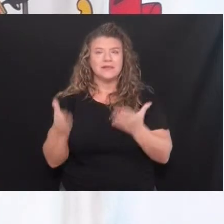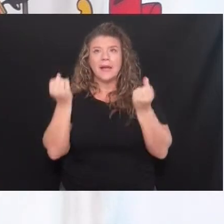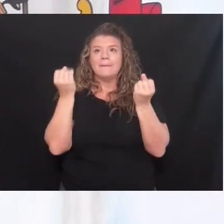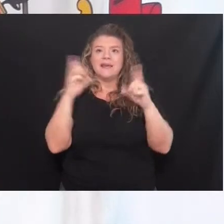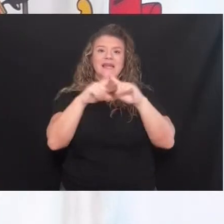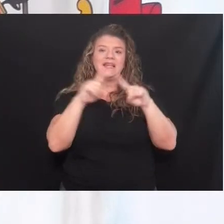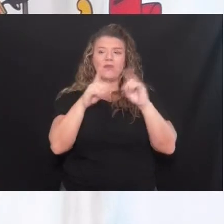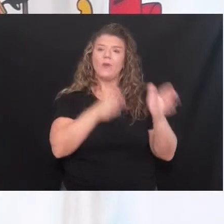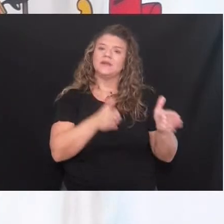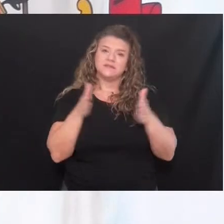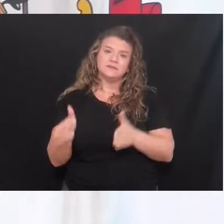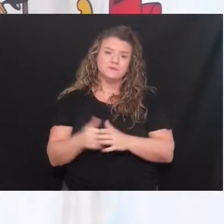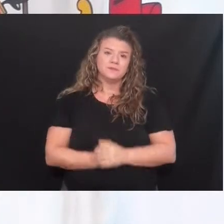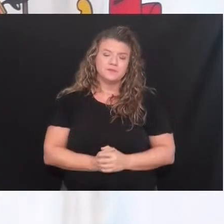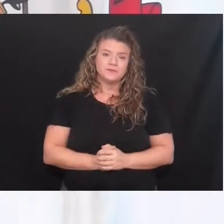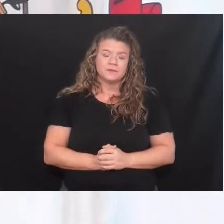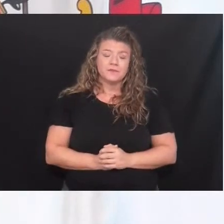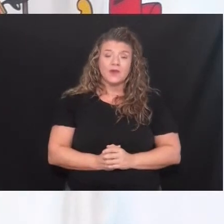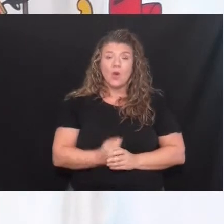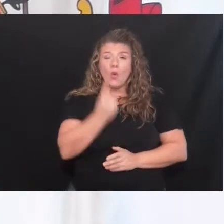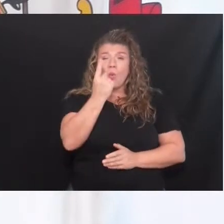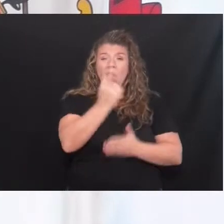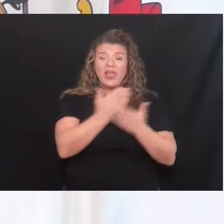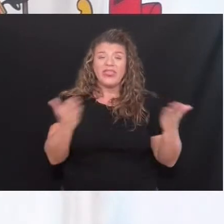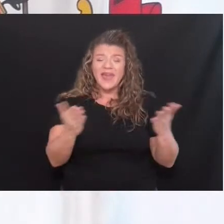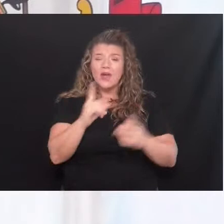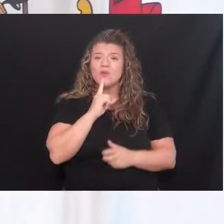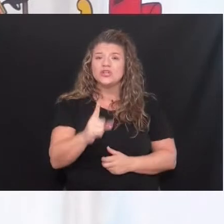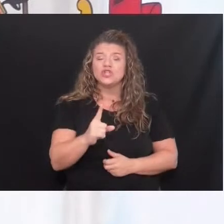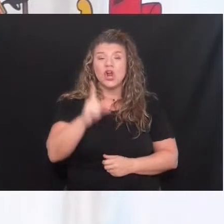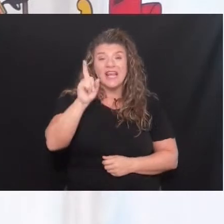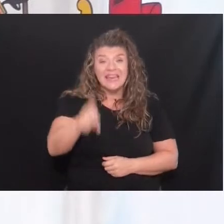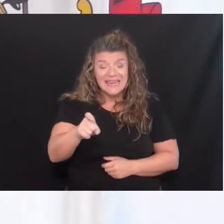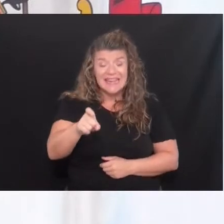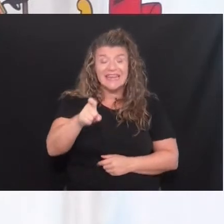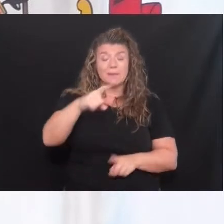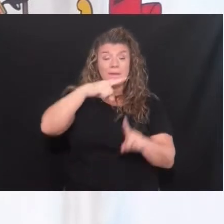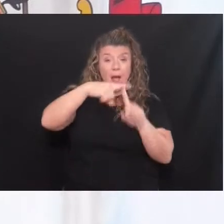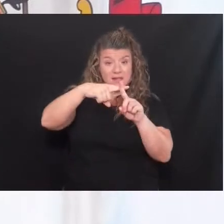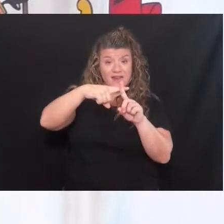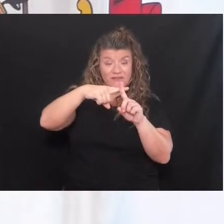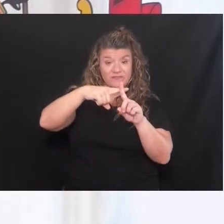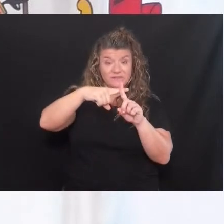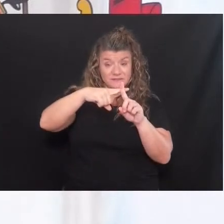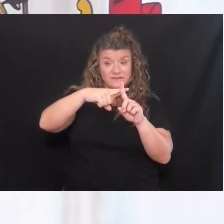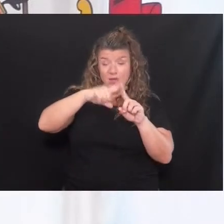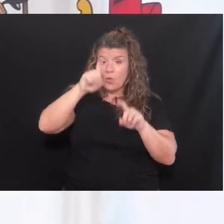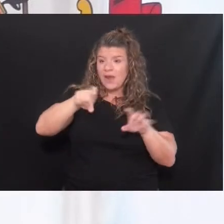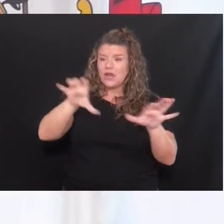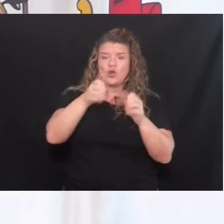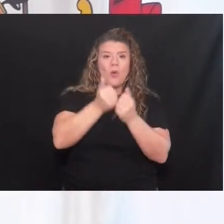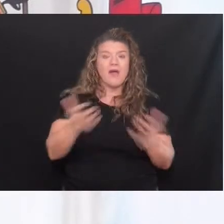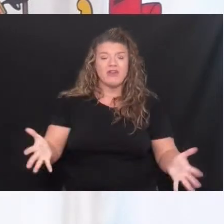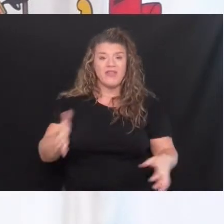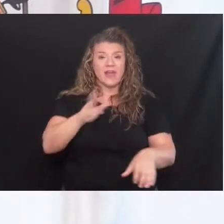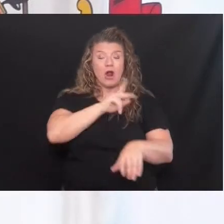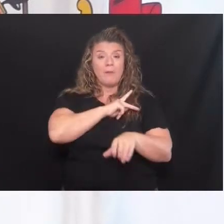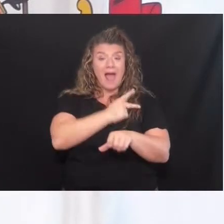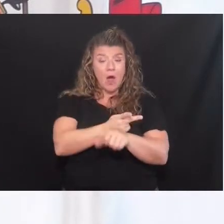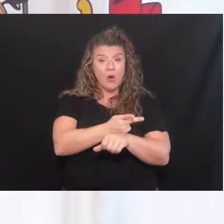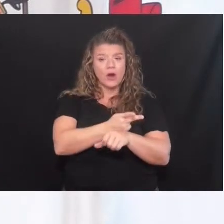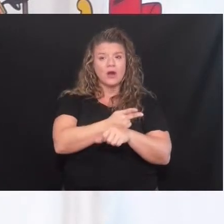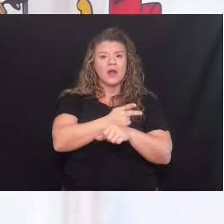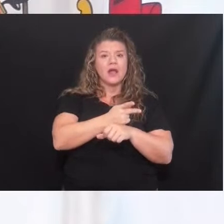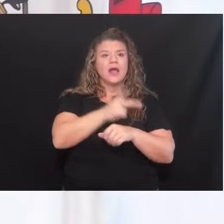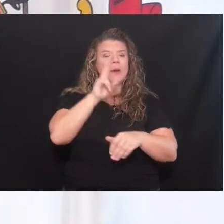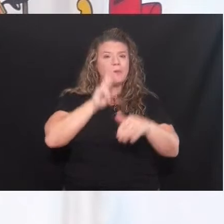lots of ways. So the one thing we surely need to be positive of is we need to do everything in our power to